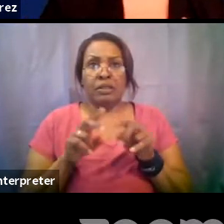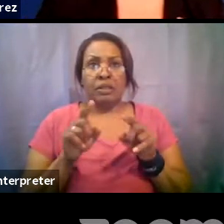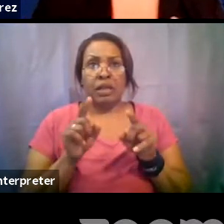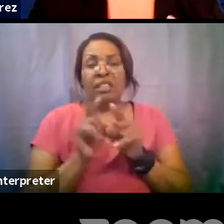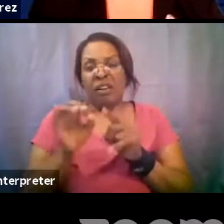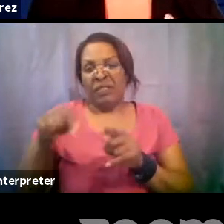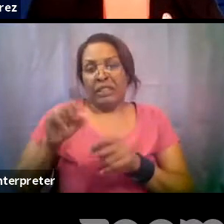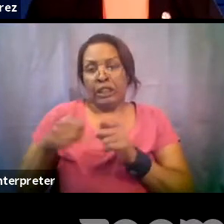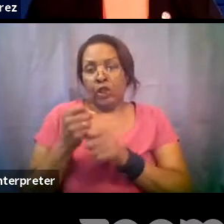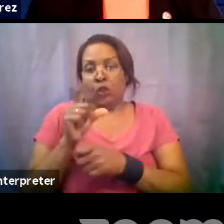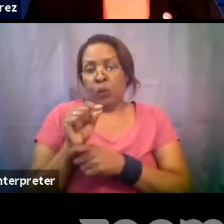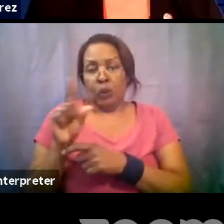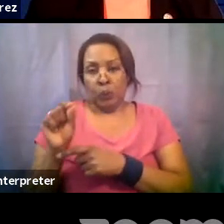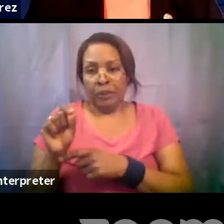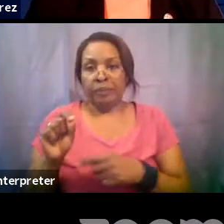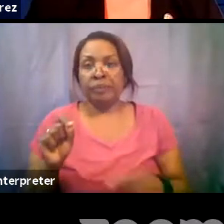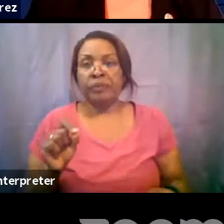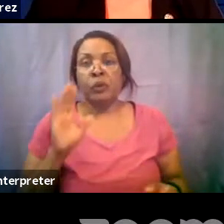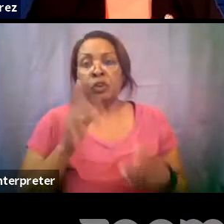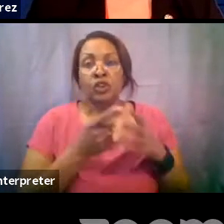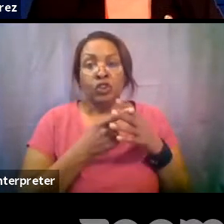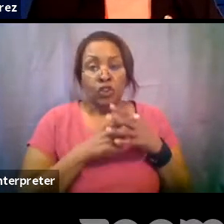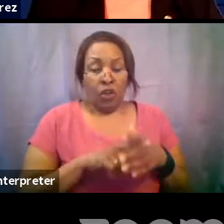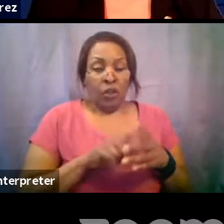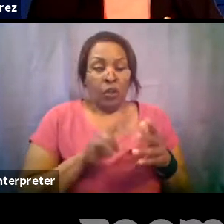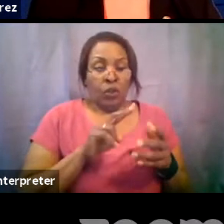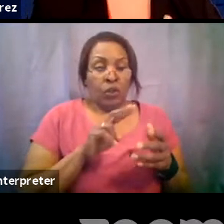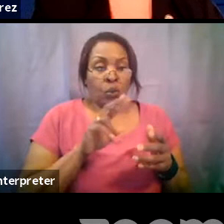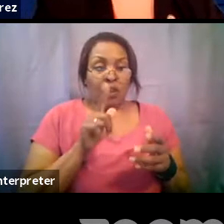2020. So it would start out at